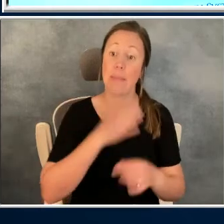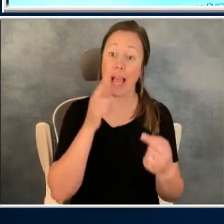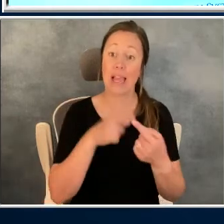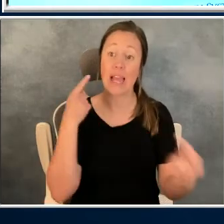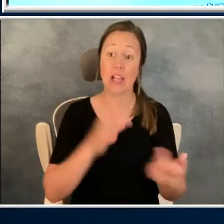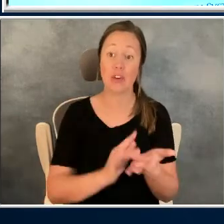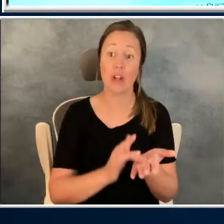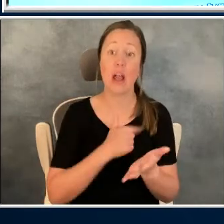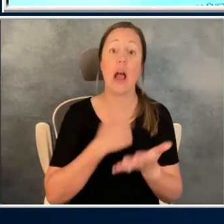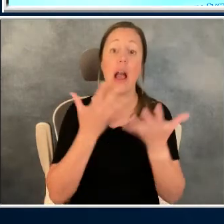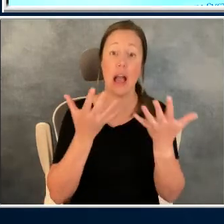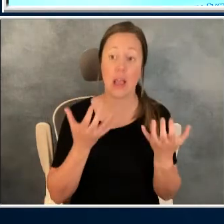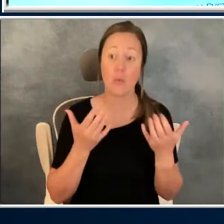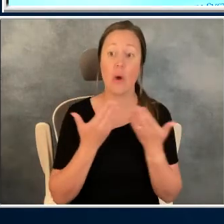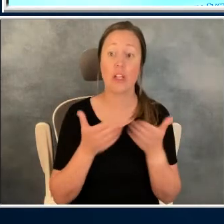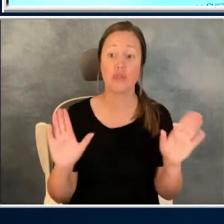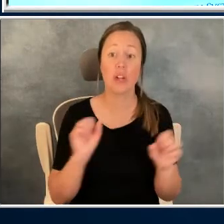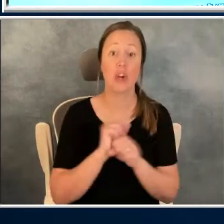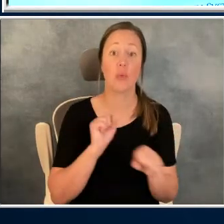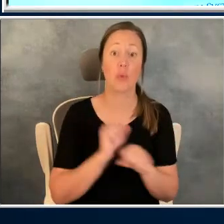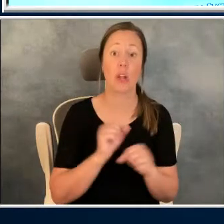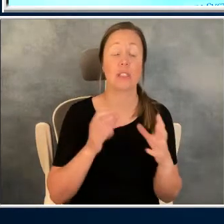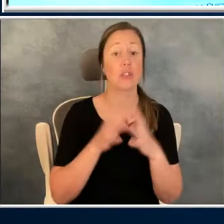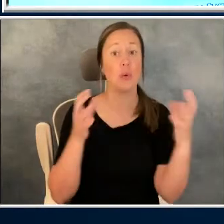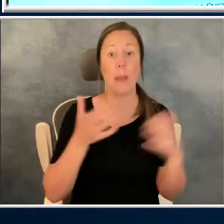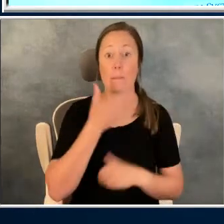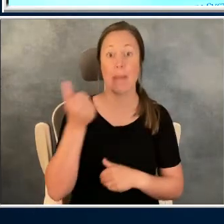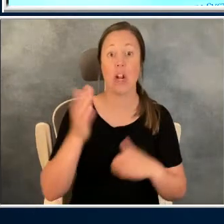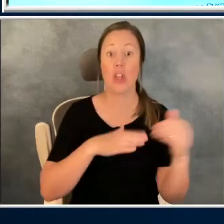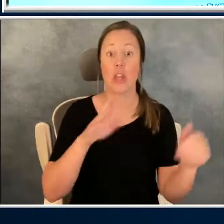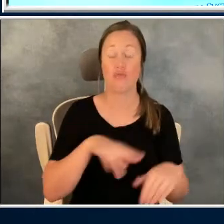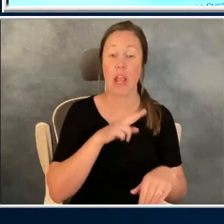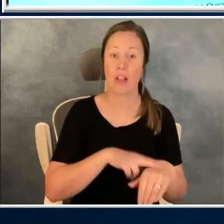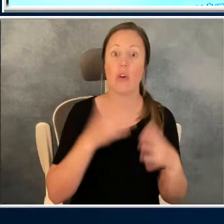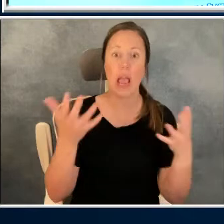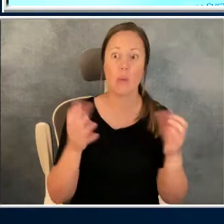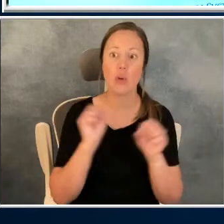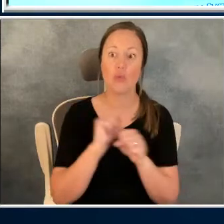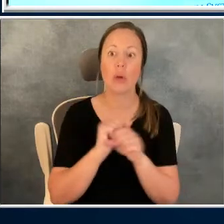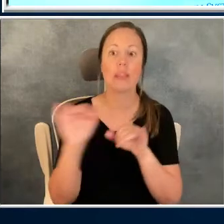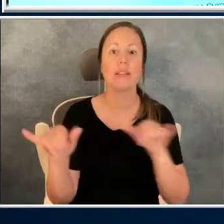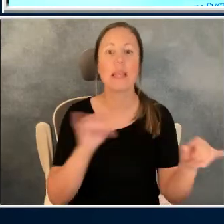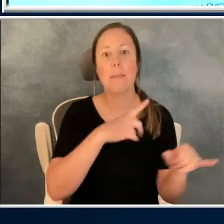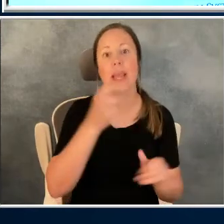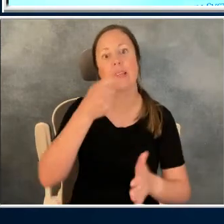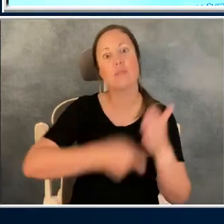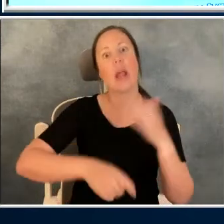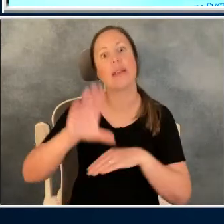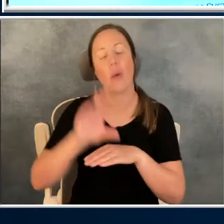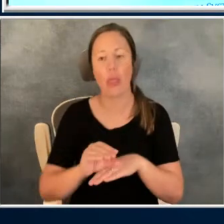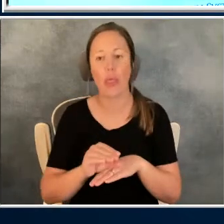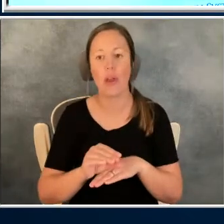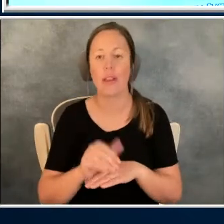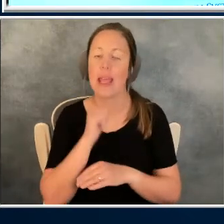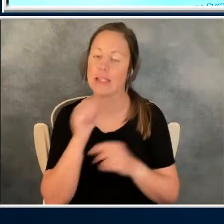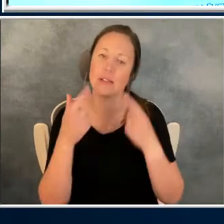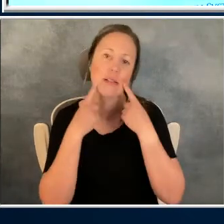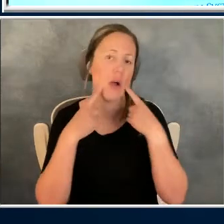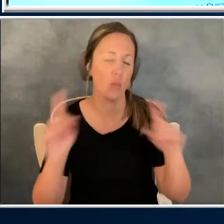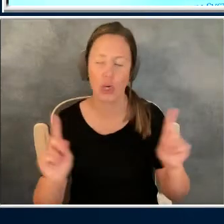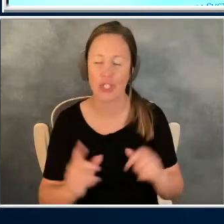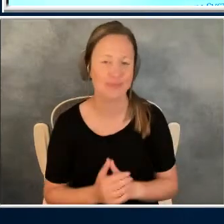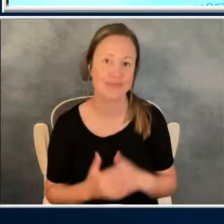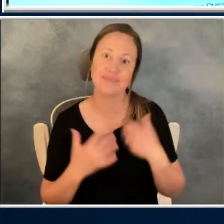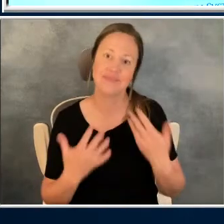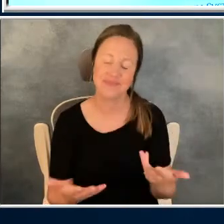to work so much better than regular. I want it to work the same. It's half the price. Exactly. It does not work. Yeah. It's so